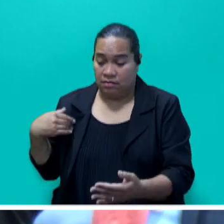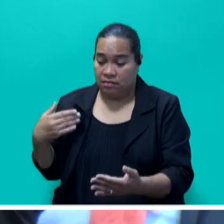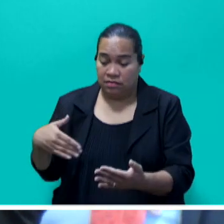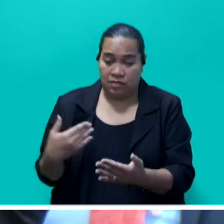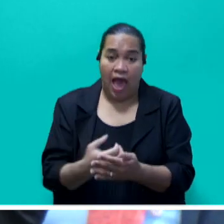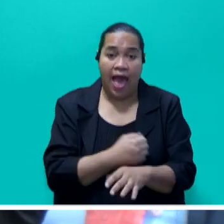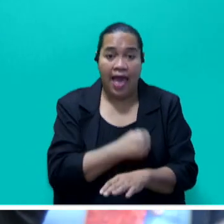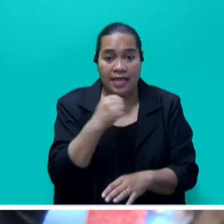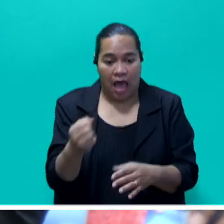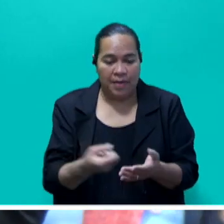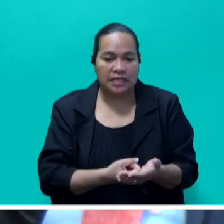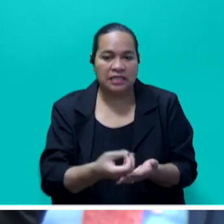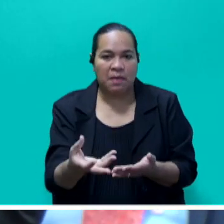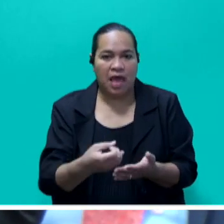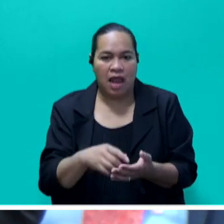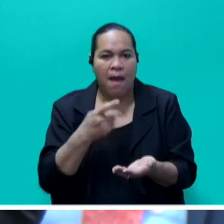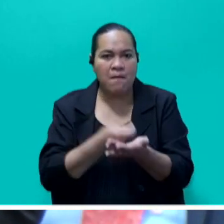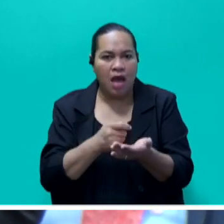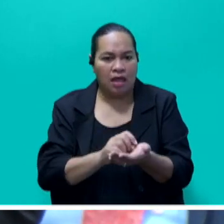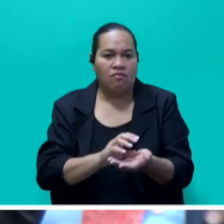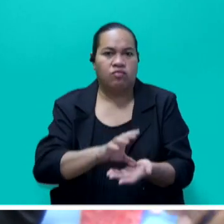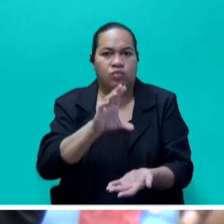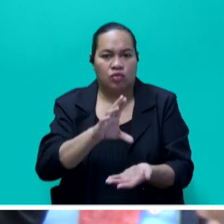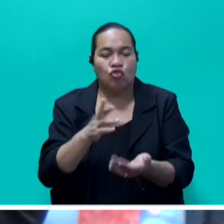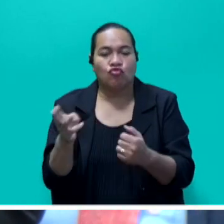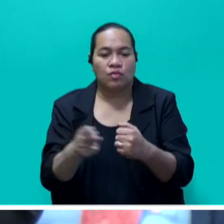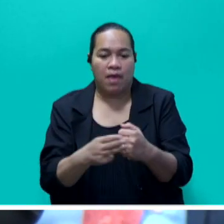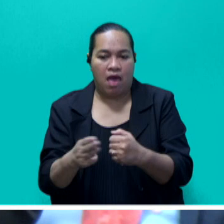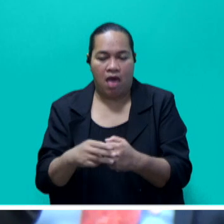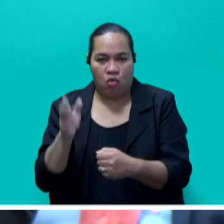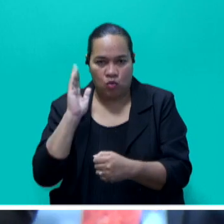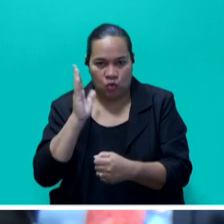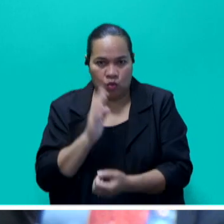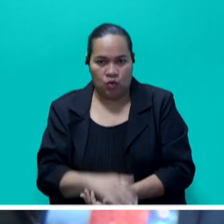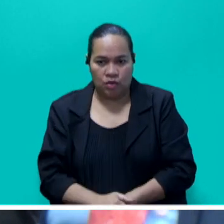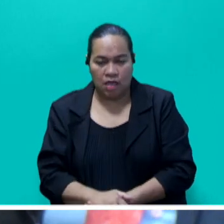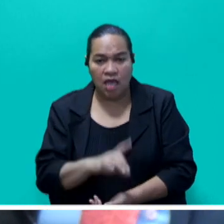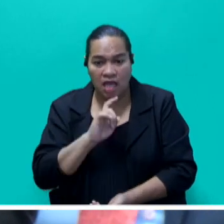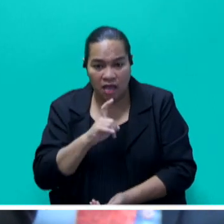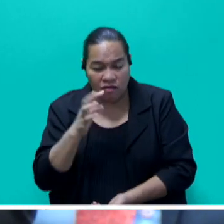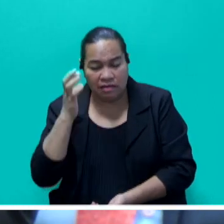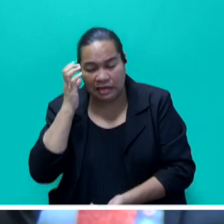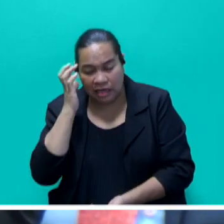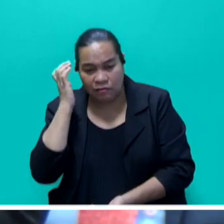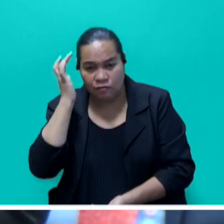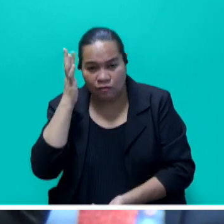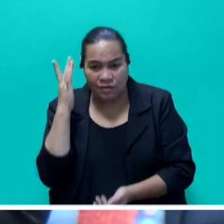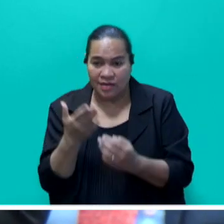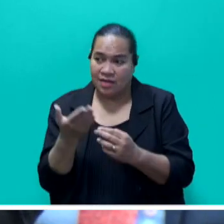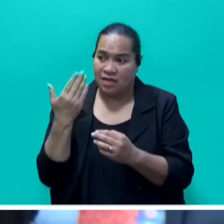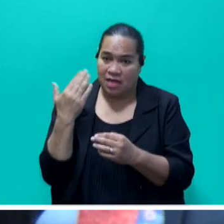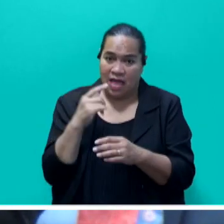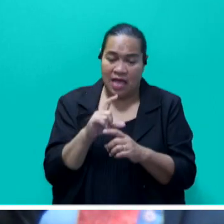been spending large sum of money to repair this school. And if you take into consideration the last